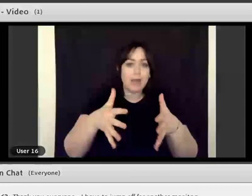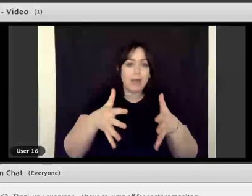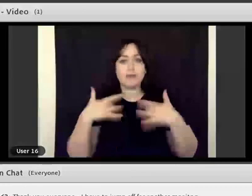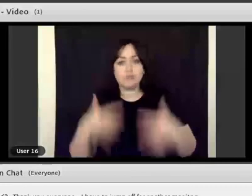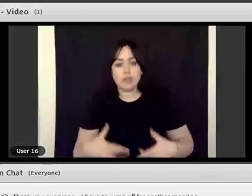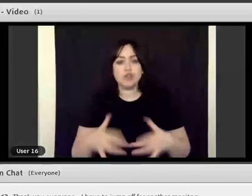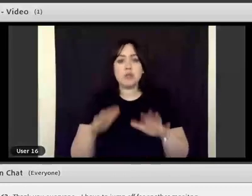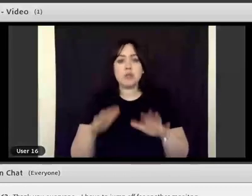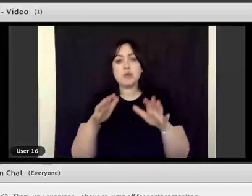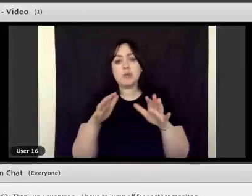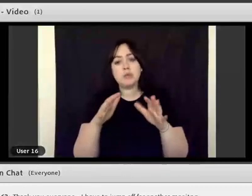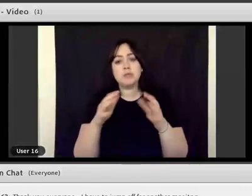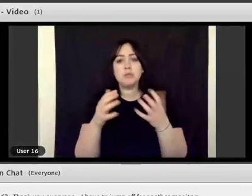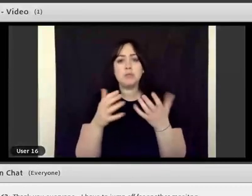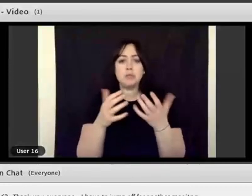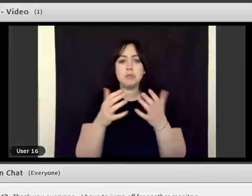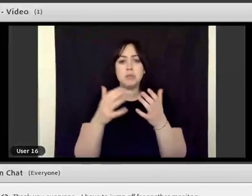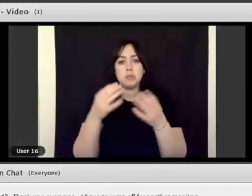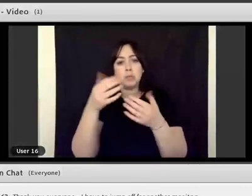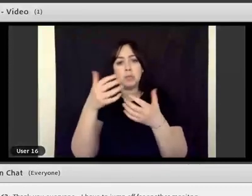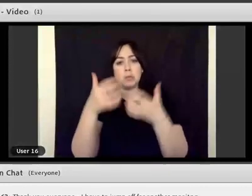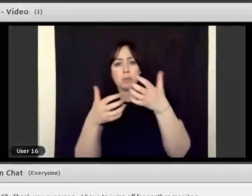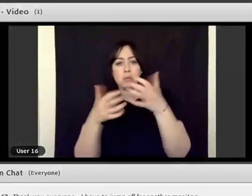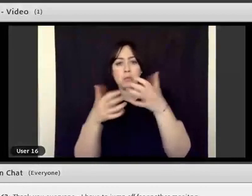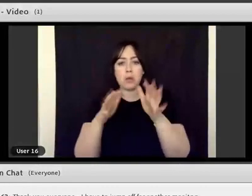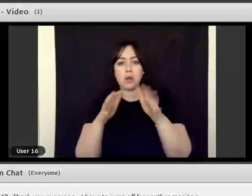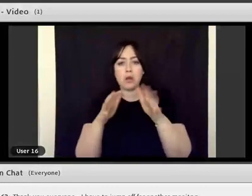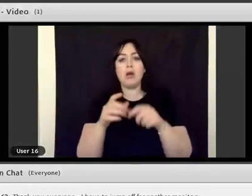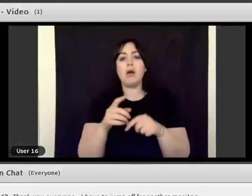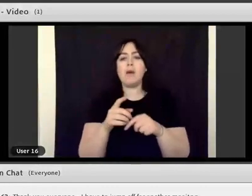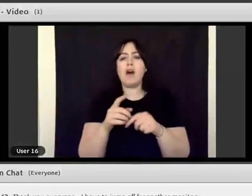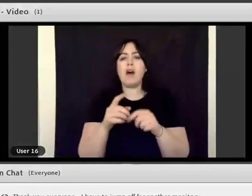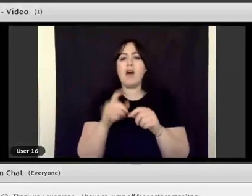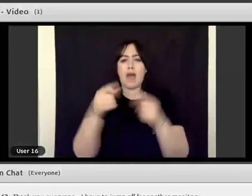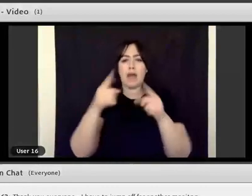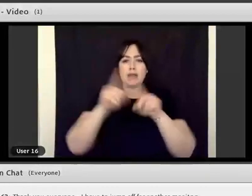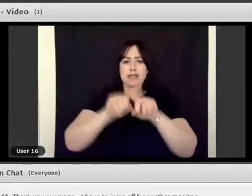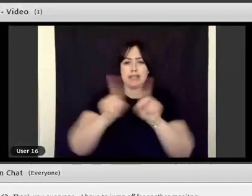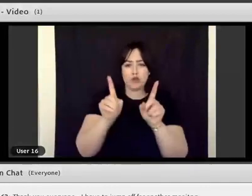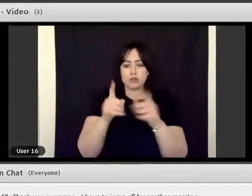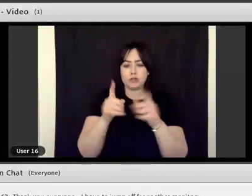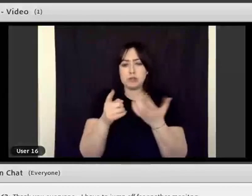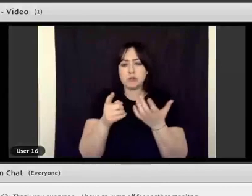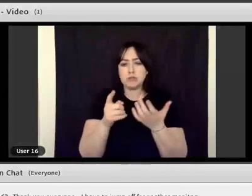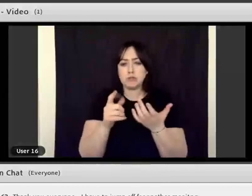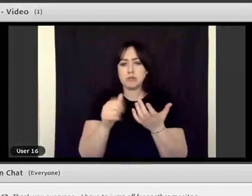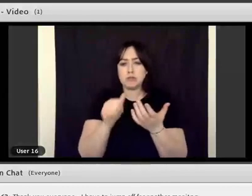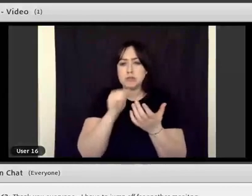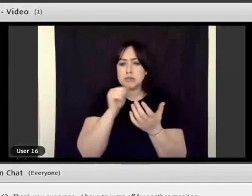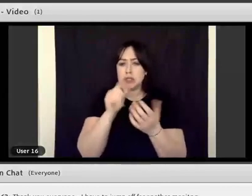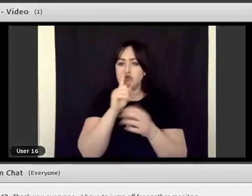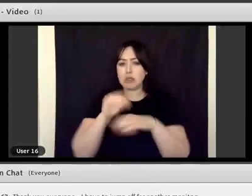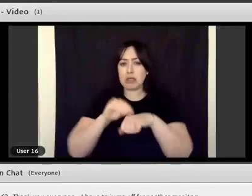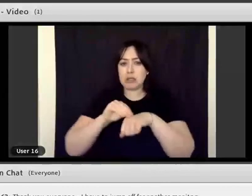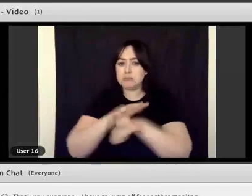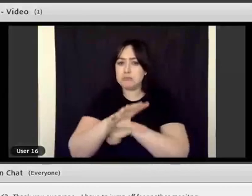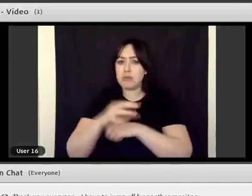the discrepancies were not as such to influence the calculation of